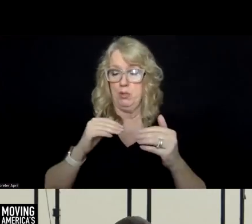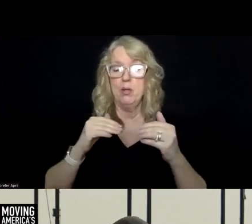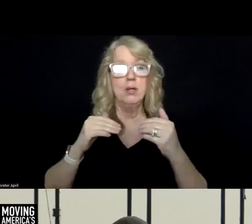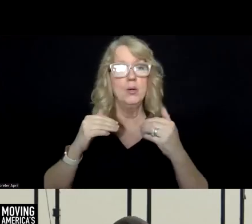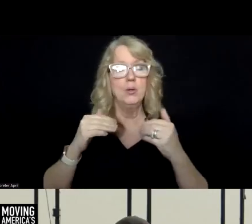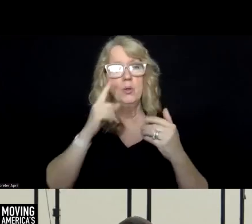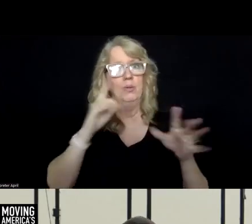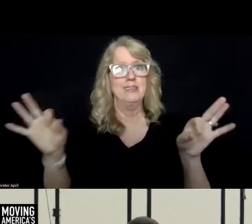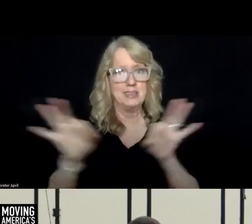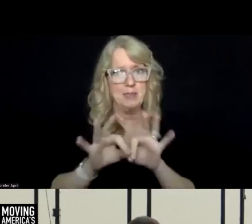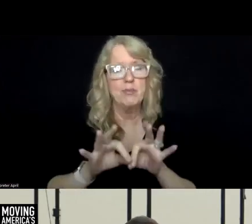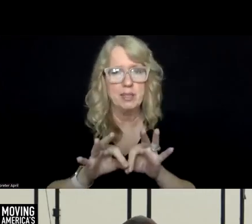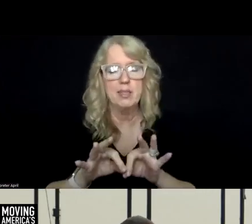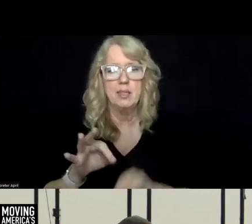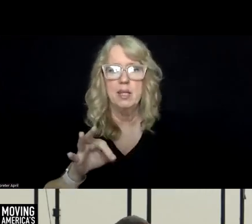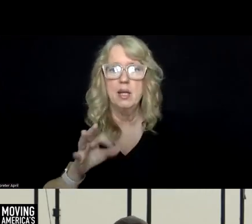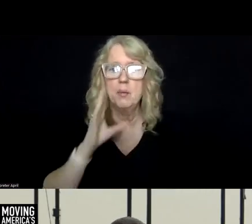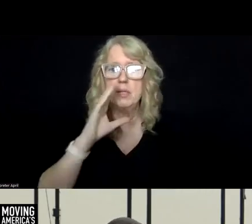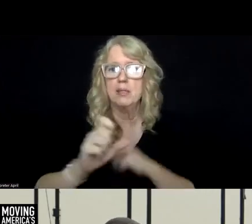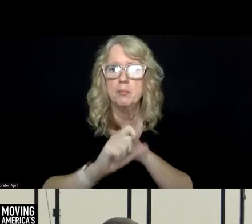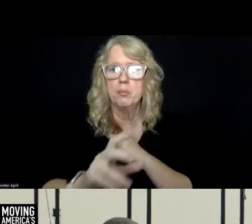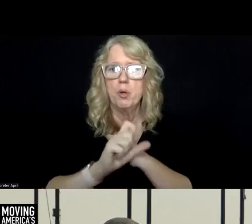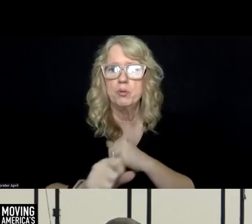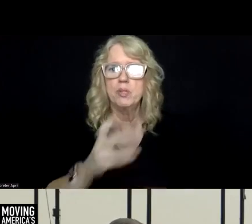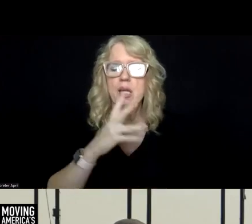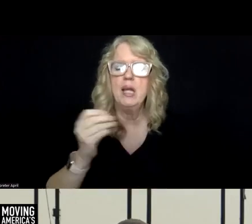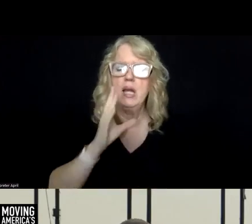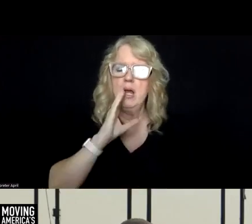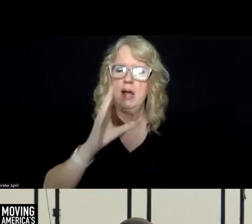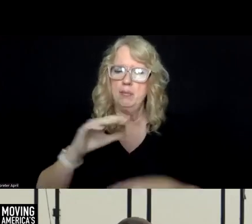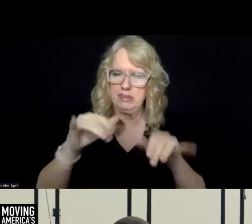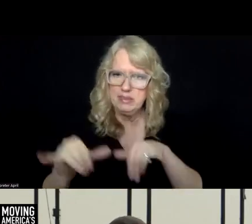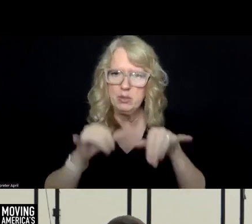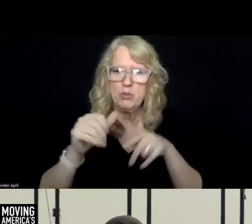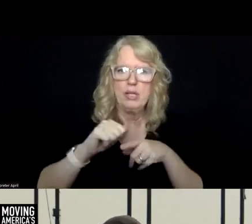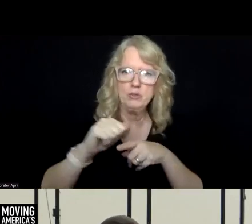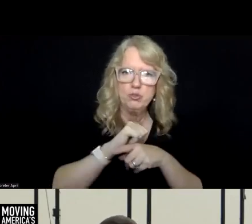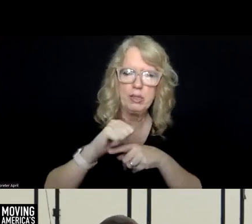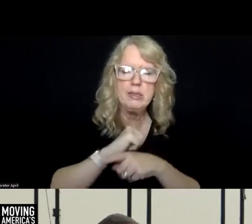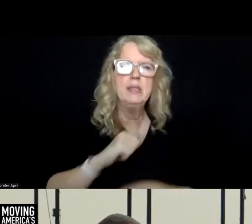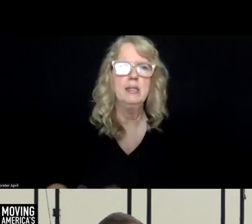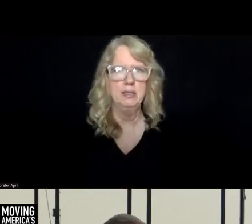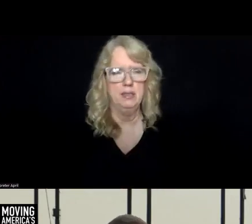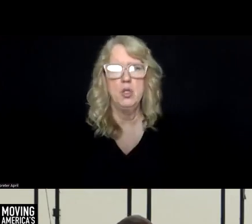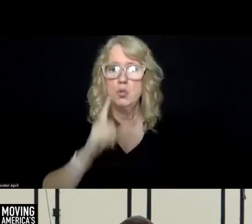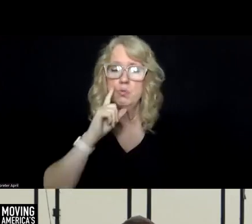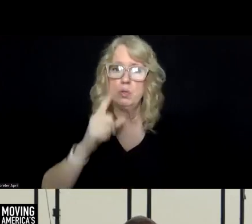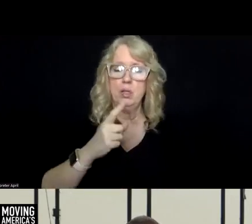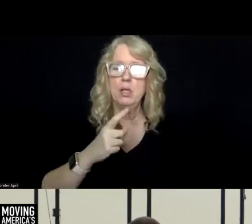particularly significant is that it promotes the standardized training, something has been really dear to my